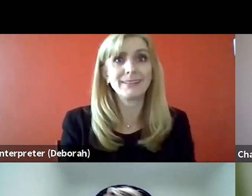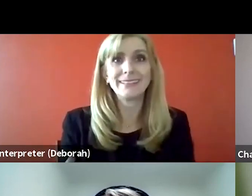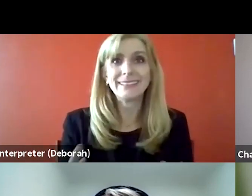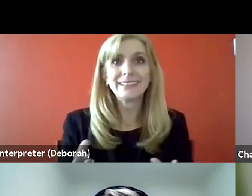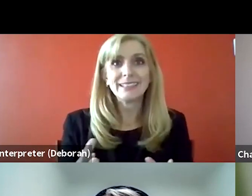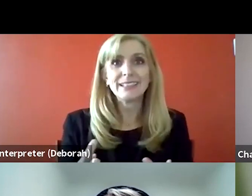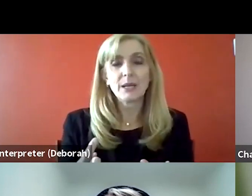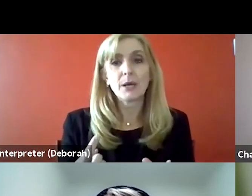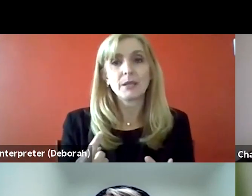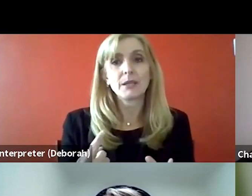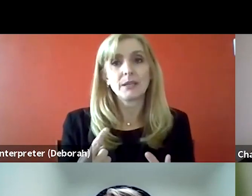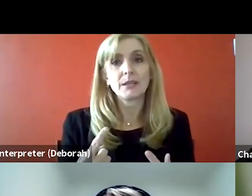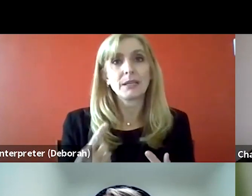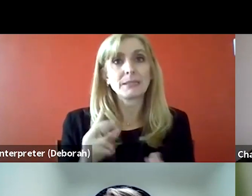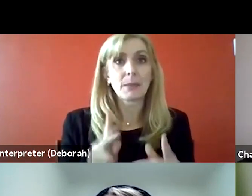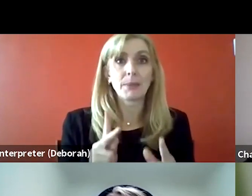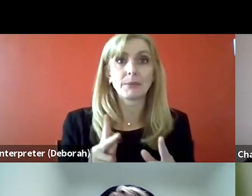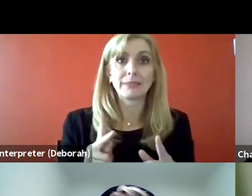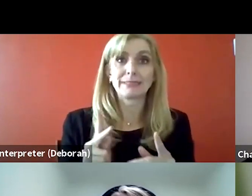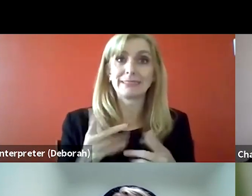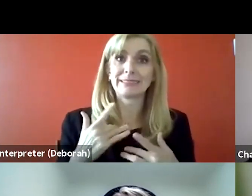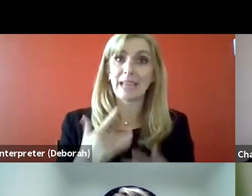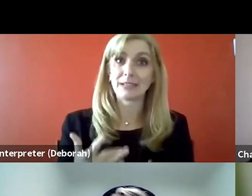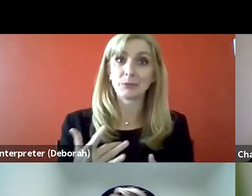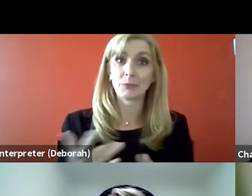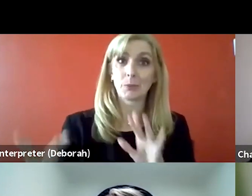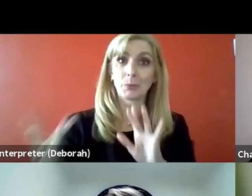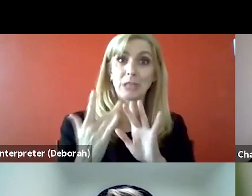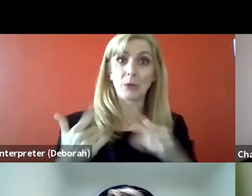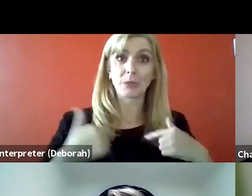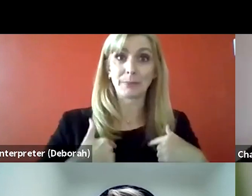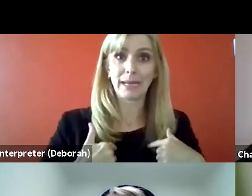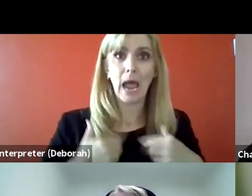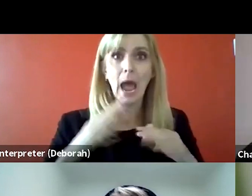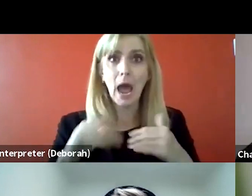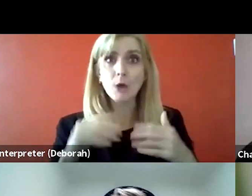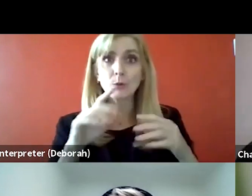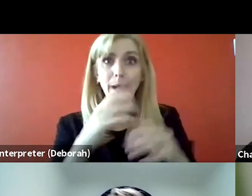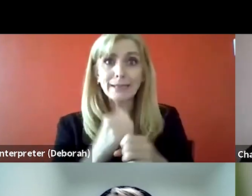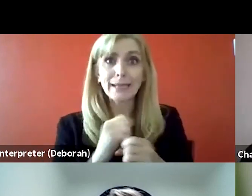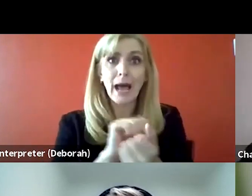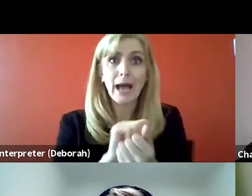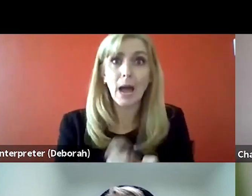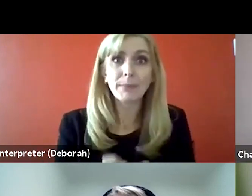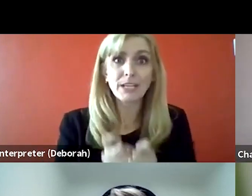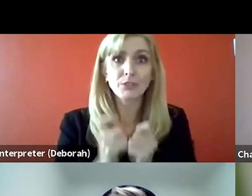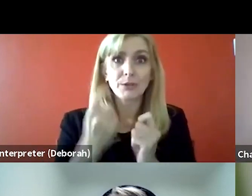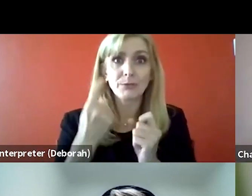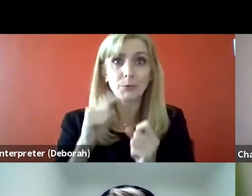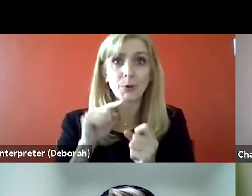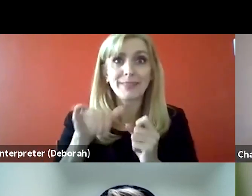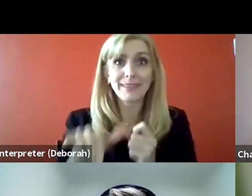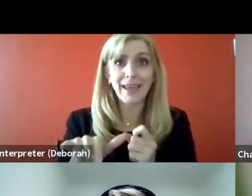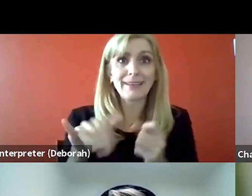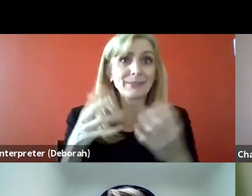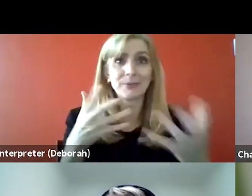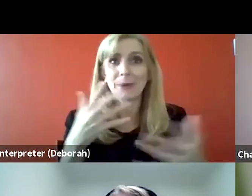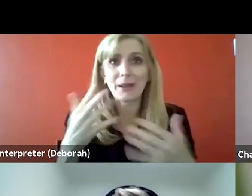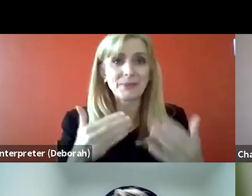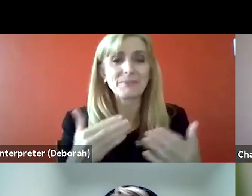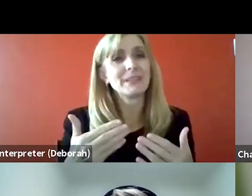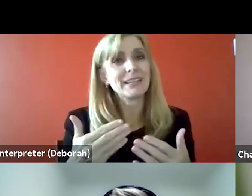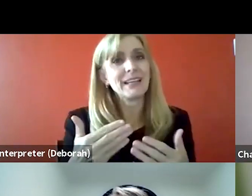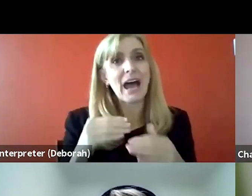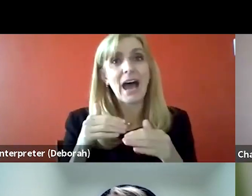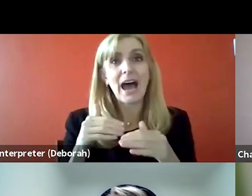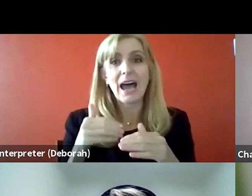what's the best way to go. So people reach out to me and say, how do I get accommodations for this professional development I want to take? And I send